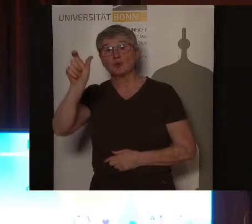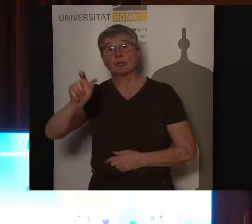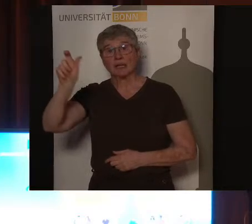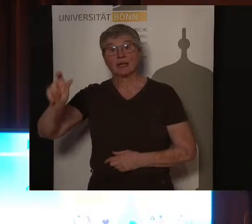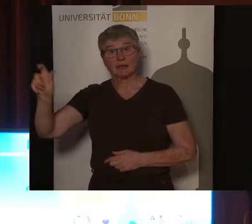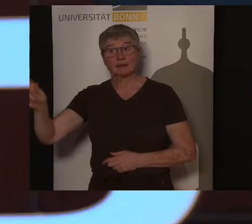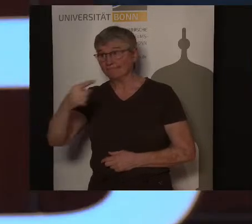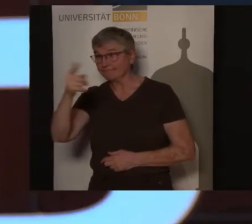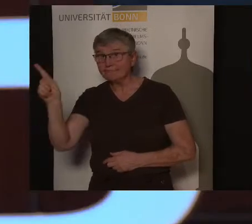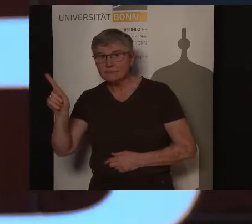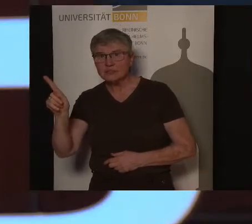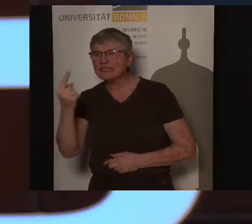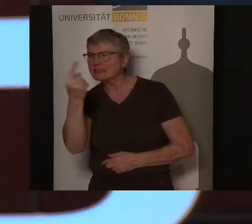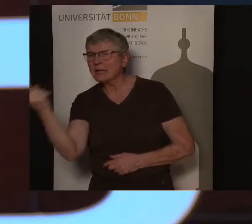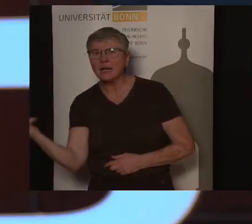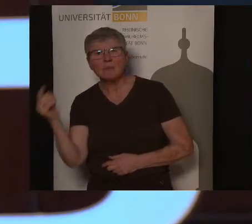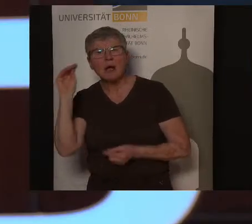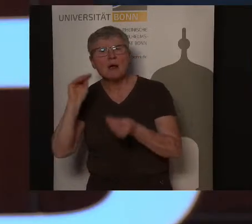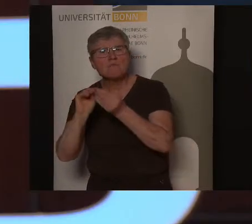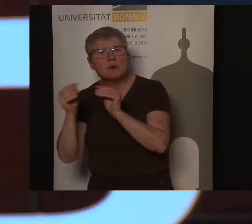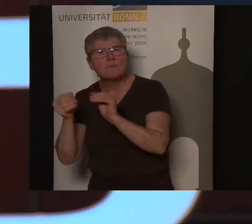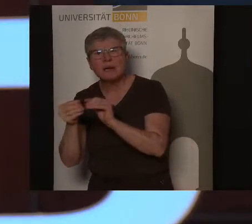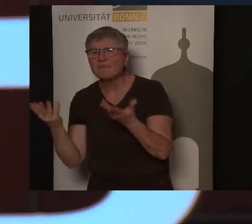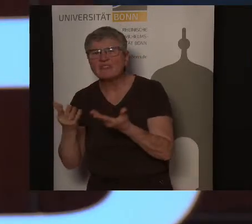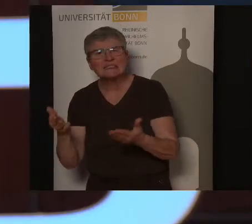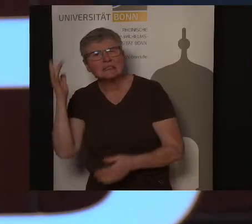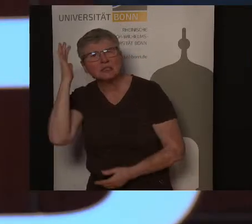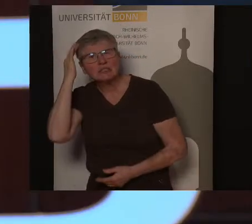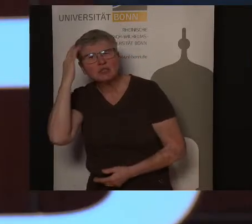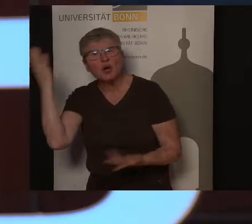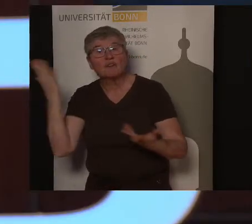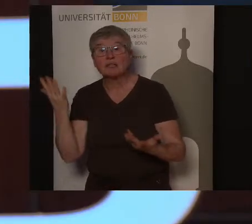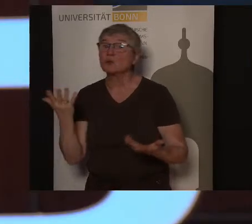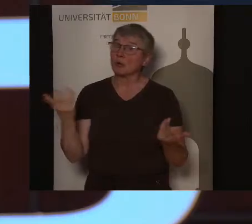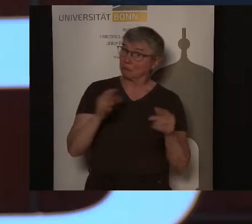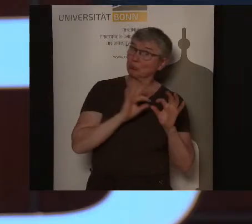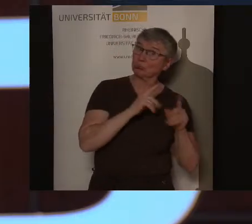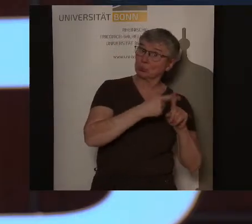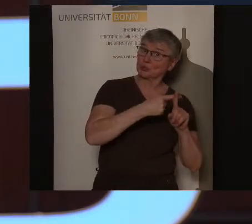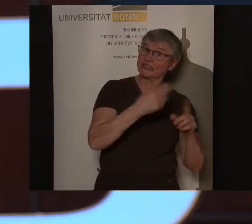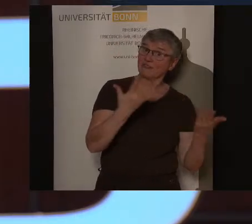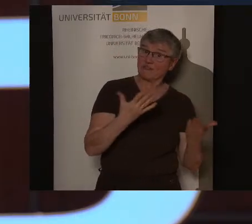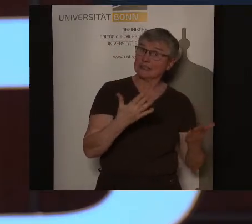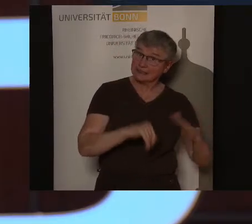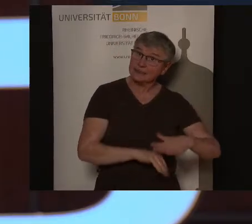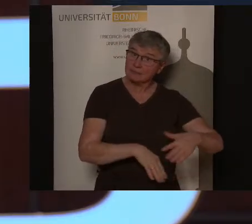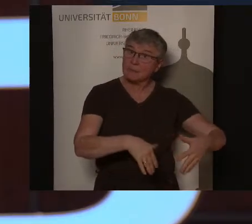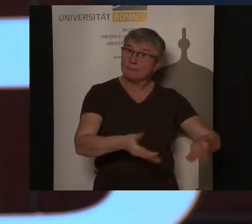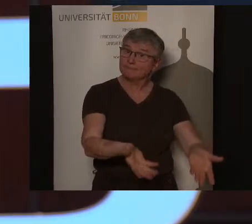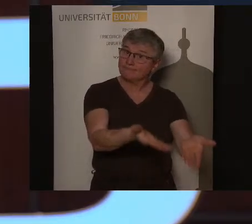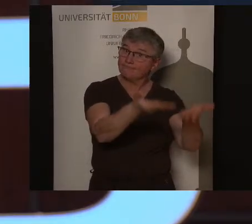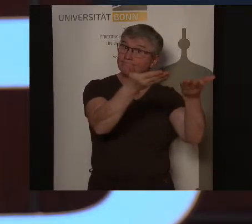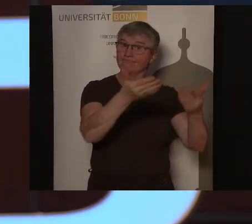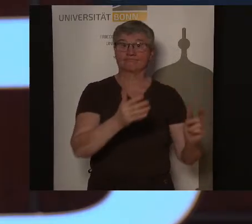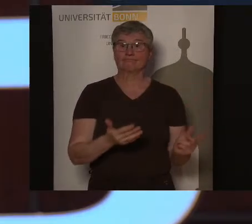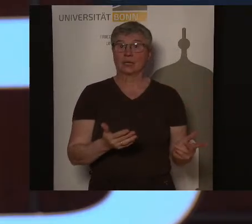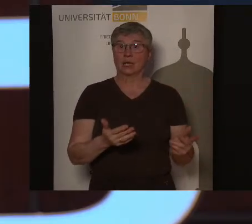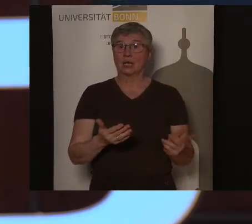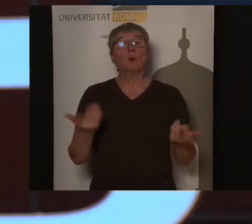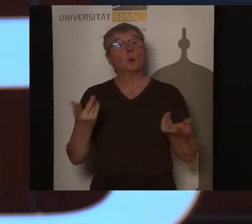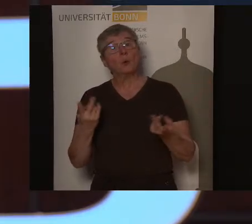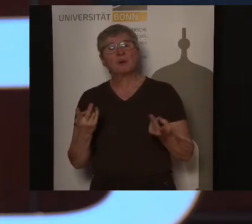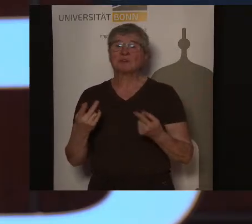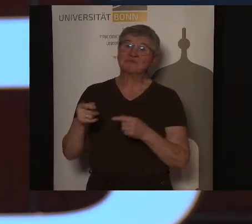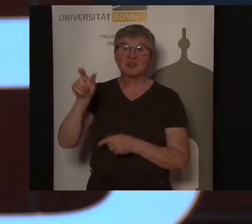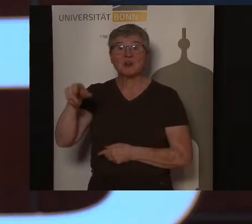And to this end, it's important for me to learn from students what is not running smoothly, what